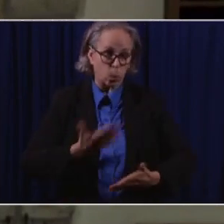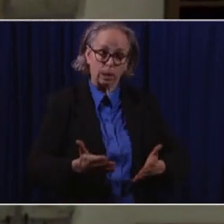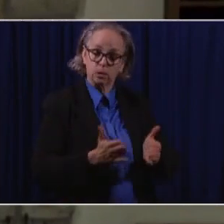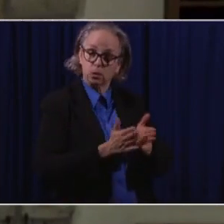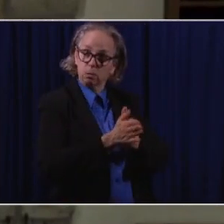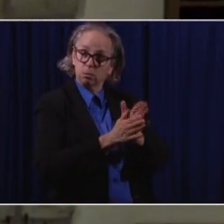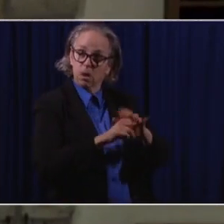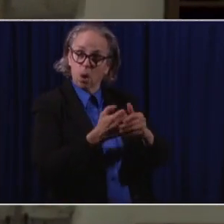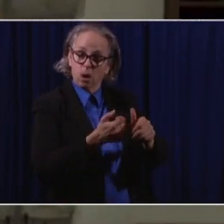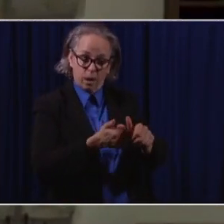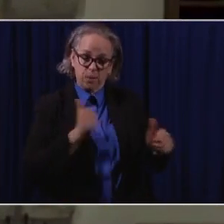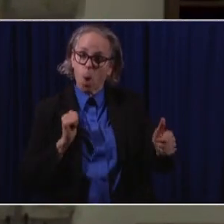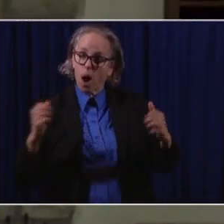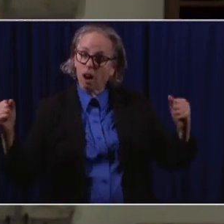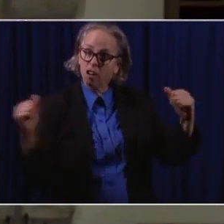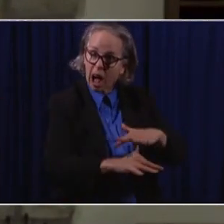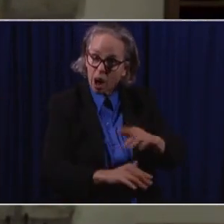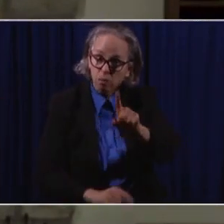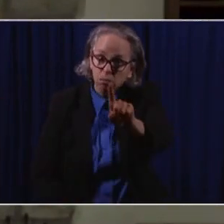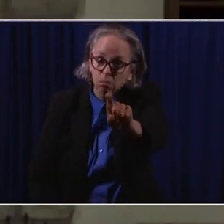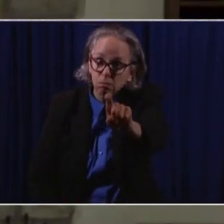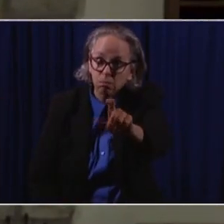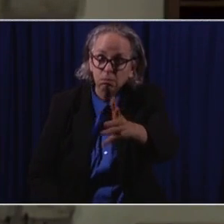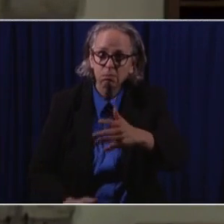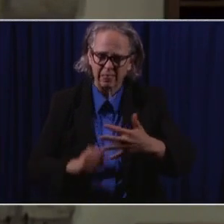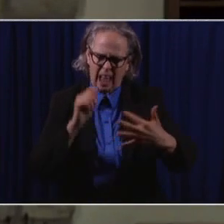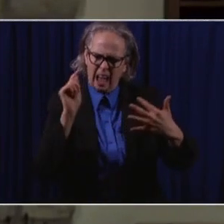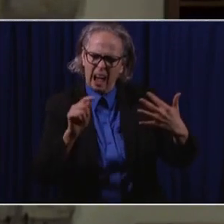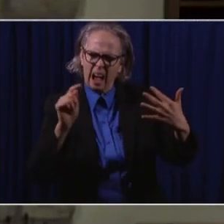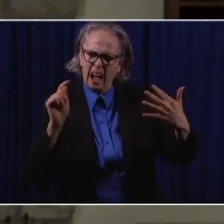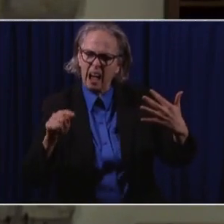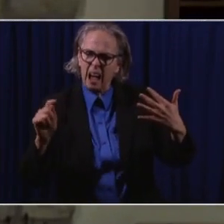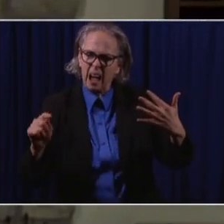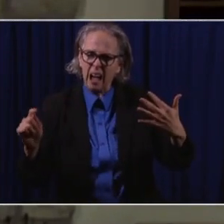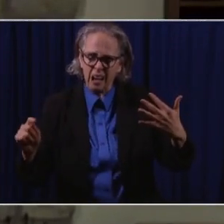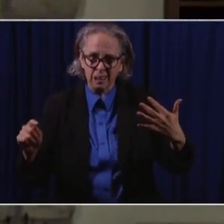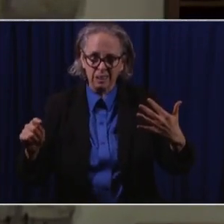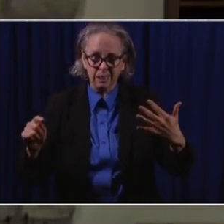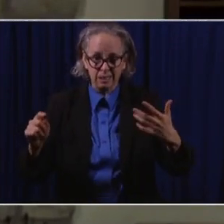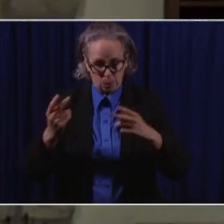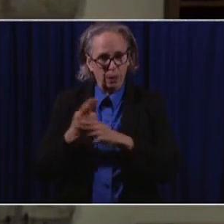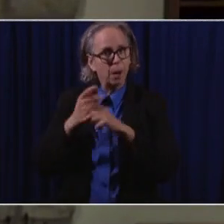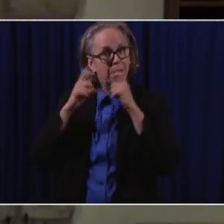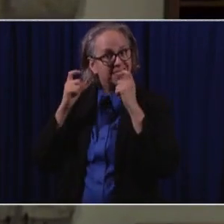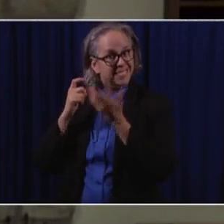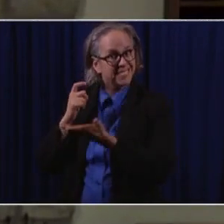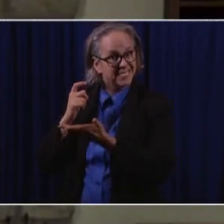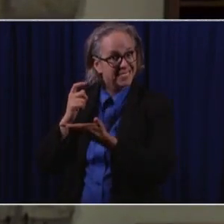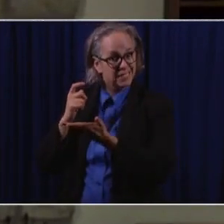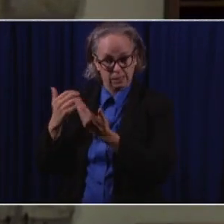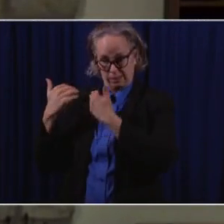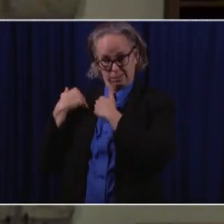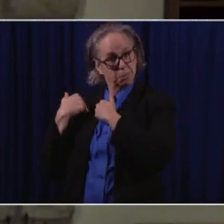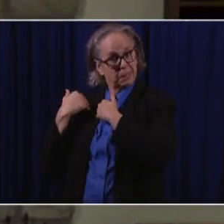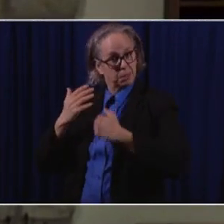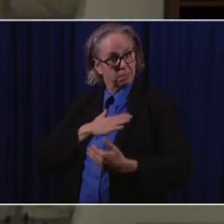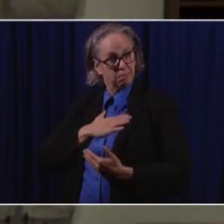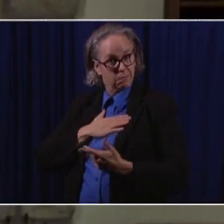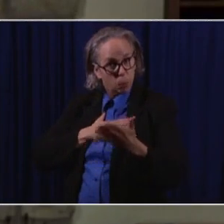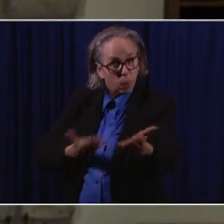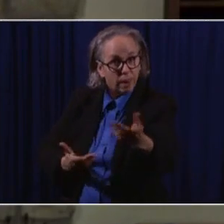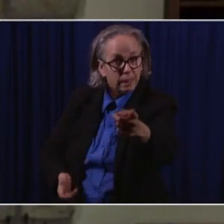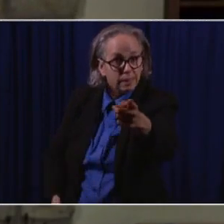or if we are at gatherings to wear a mask and to be careful. Because we truly do control the spread in the community. And the